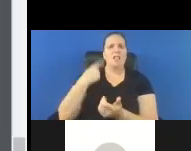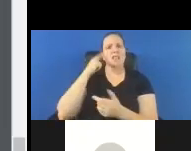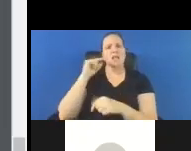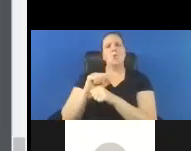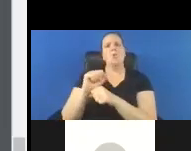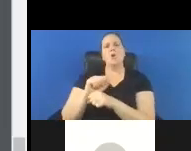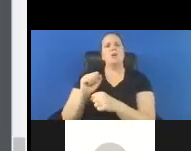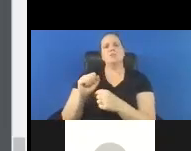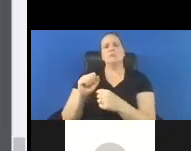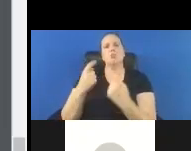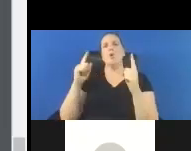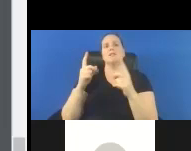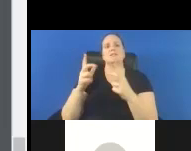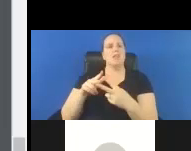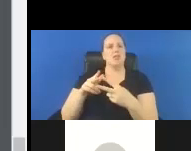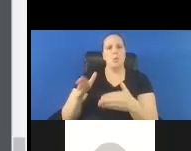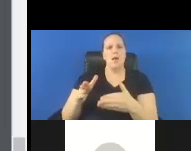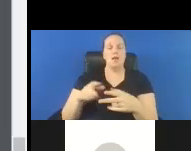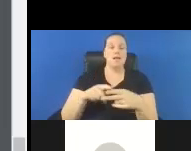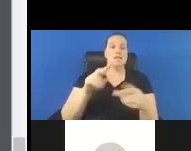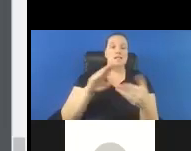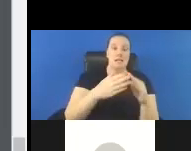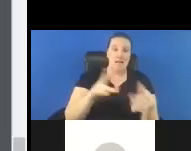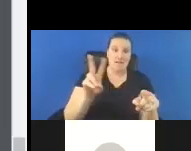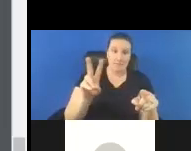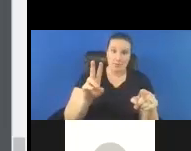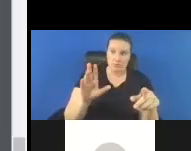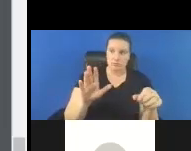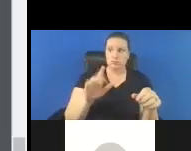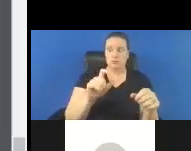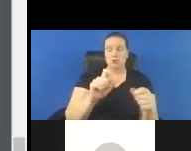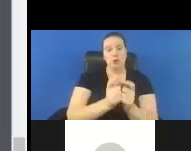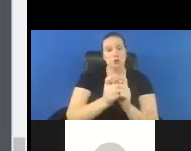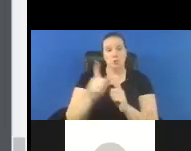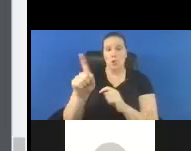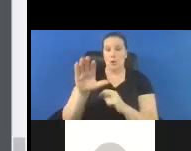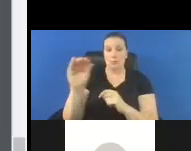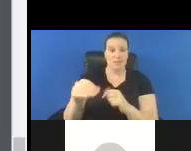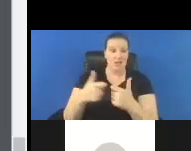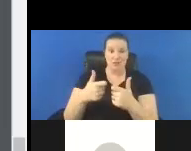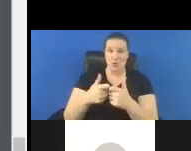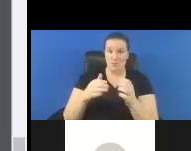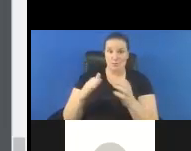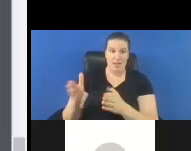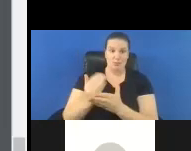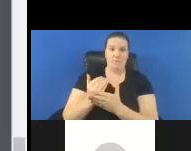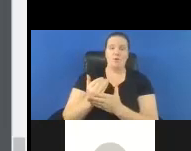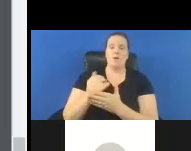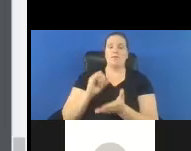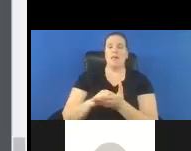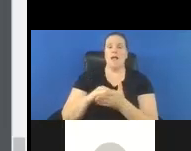way. What we found when the city of Vancouver went to 100% electronic plan review, the